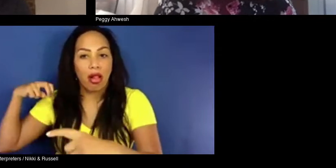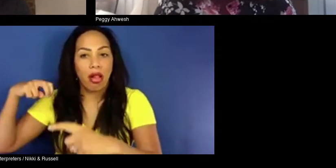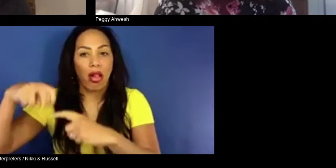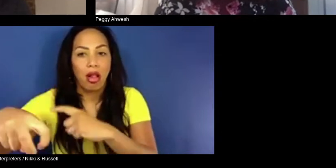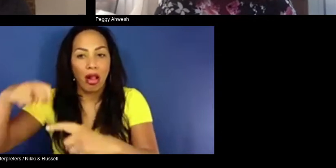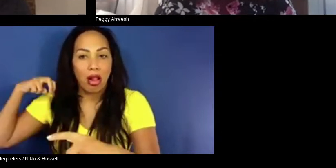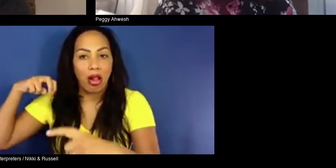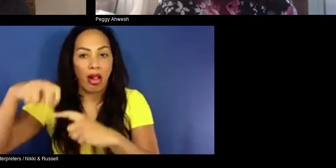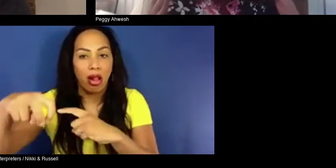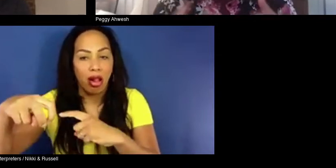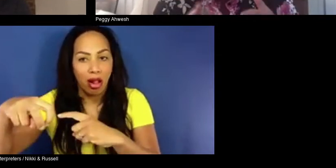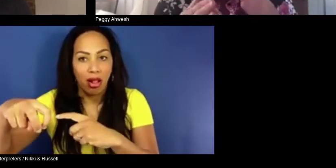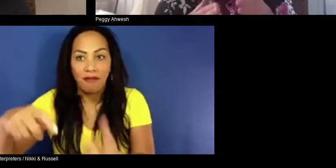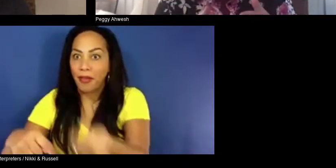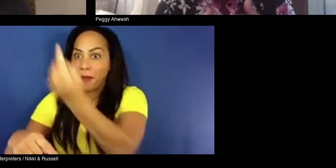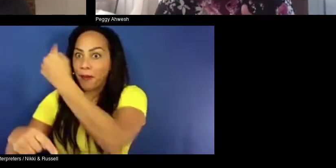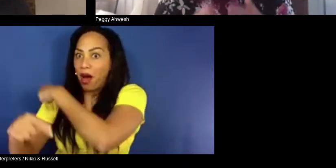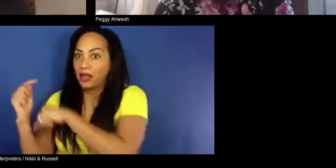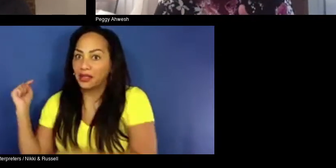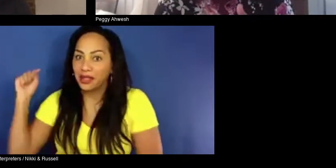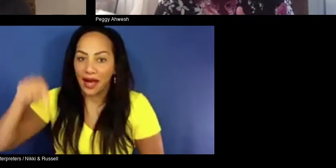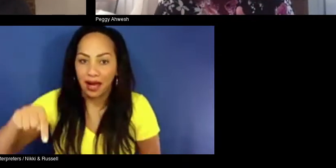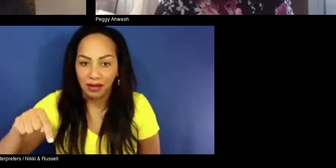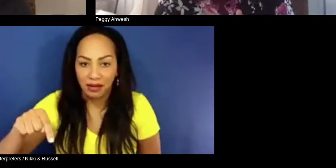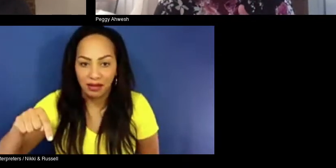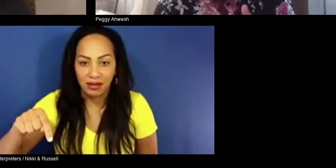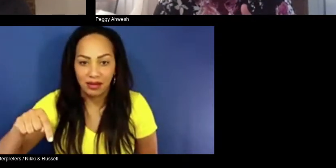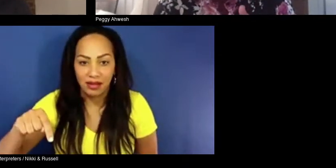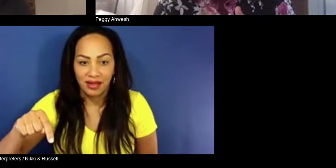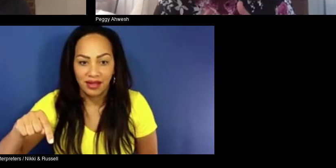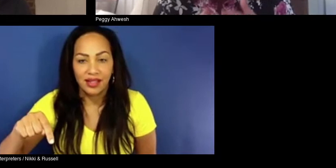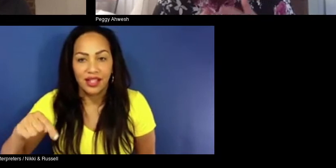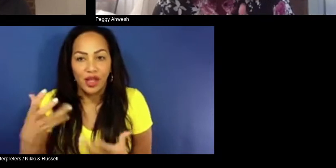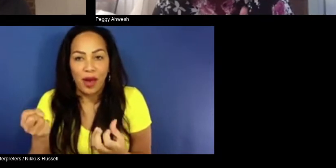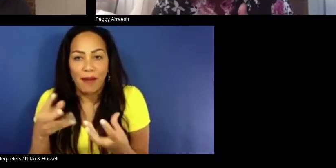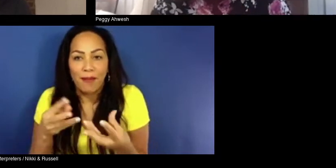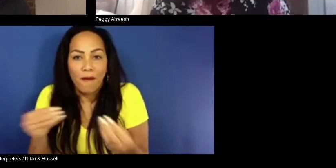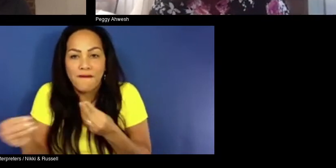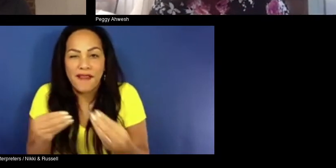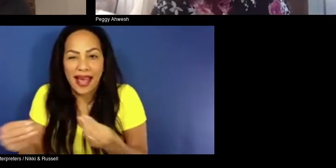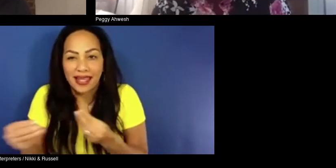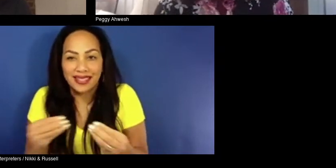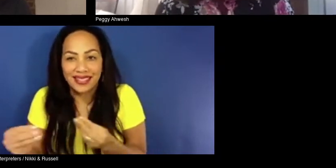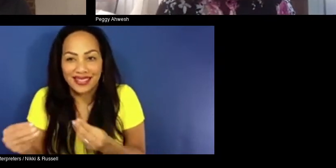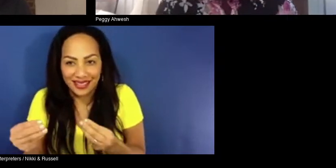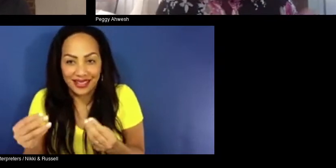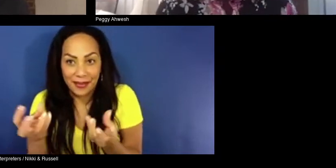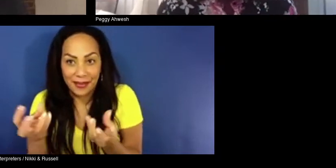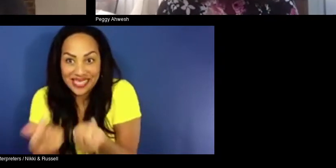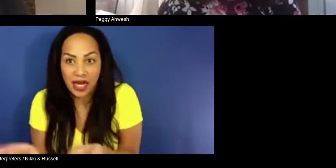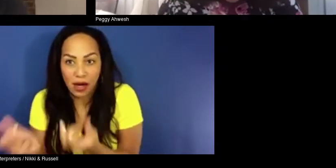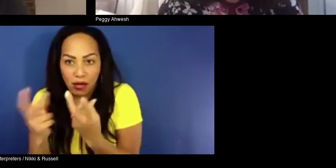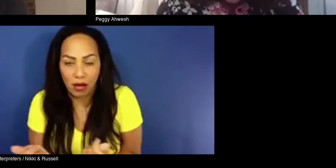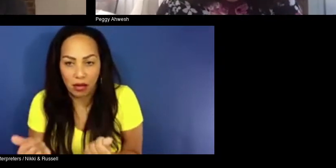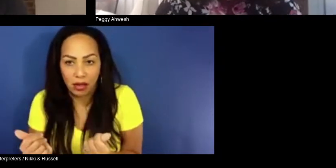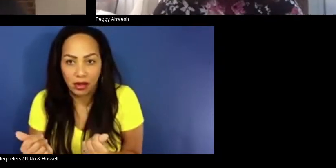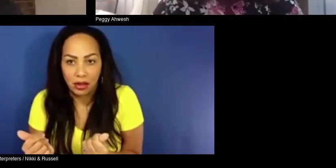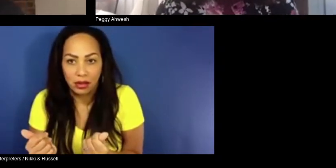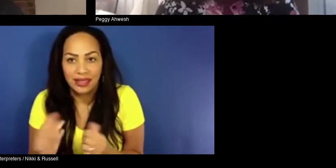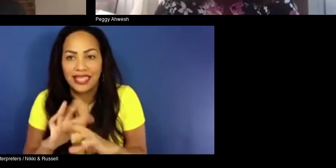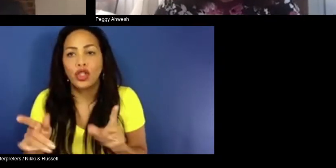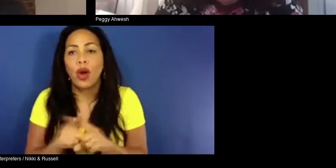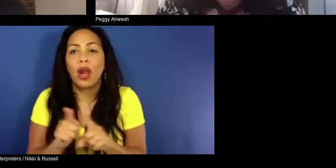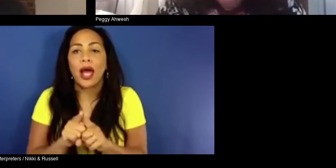elasticity with the material, that it doesn't just feel like, oh, this is supposed to be about 2016, because it's not. It's about the human condition,